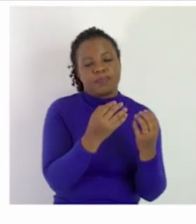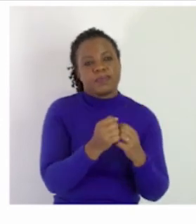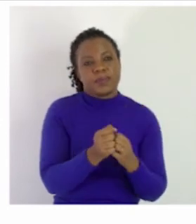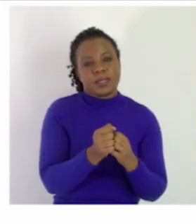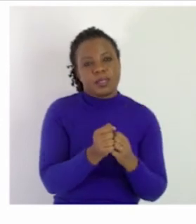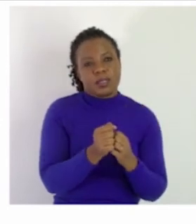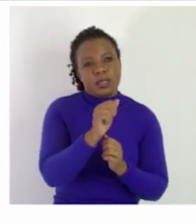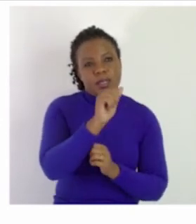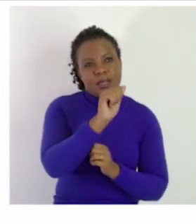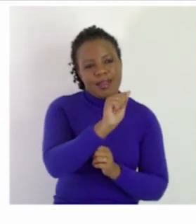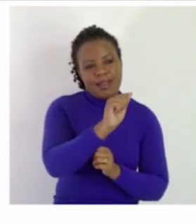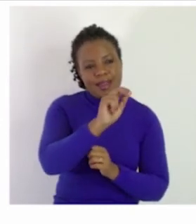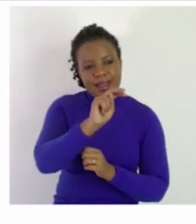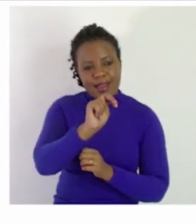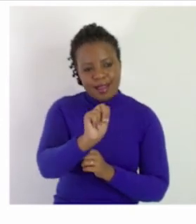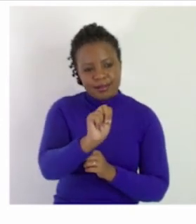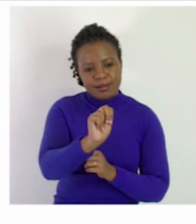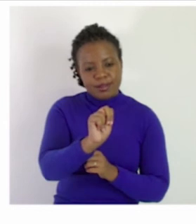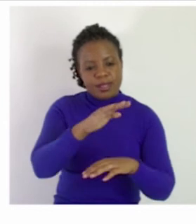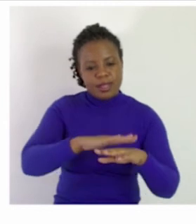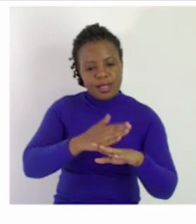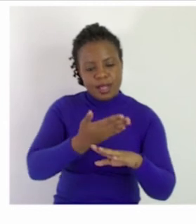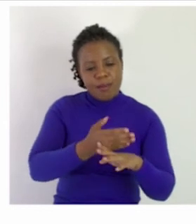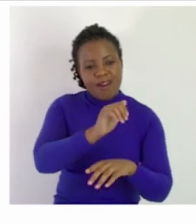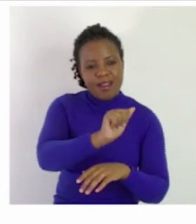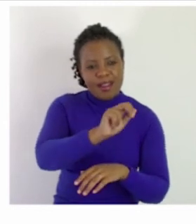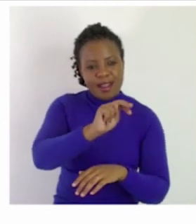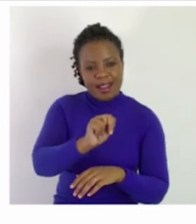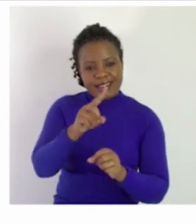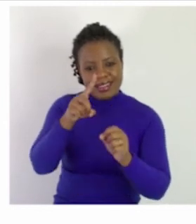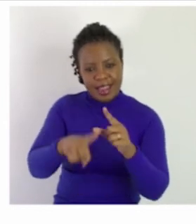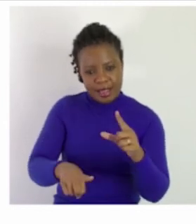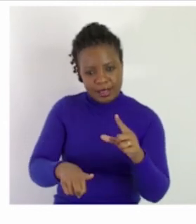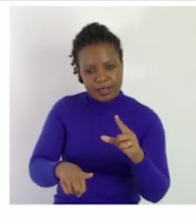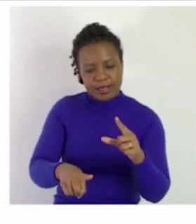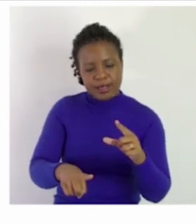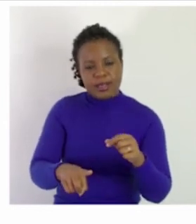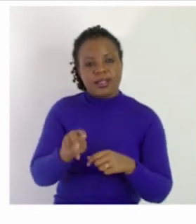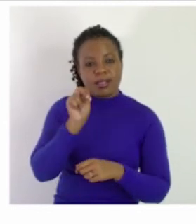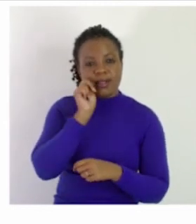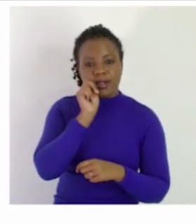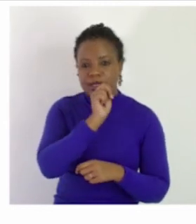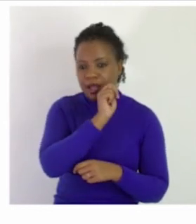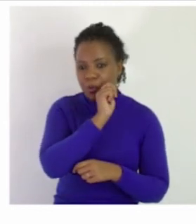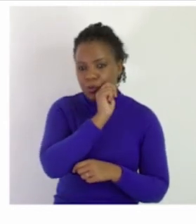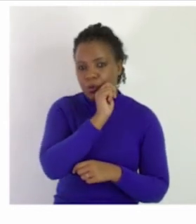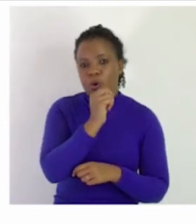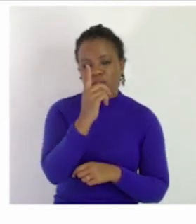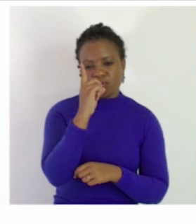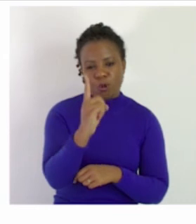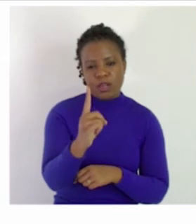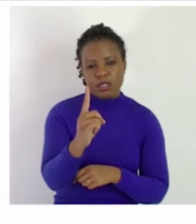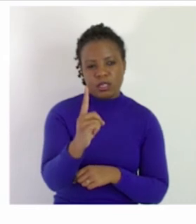we have an, like an egg, the noun will be in